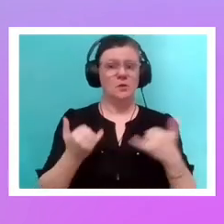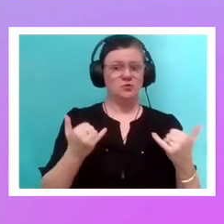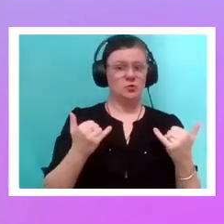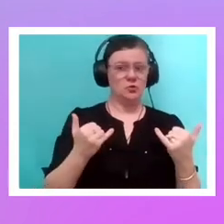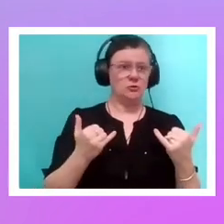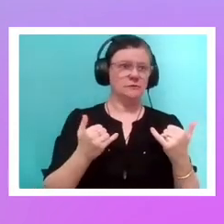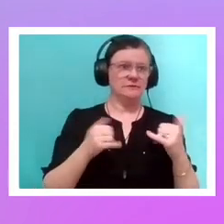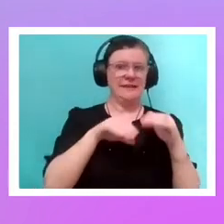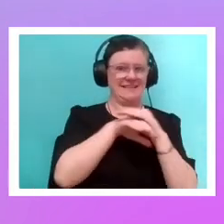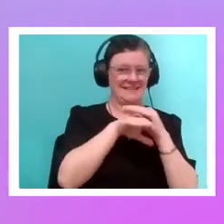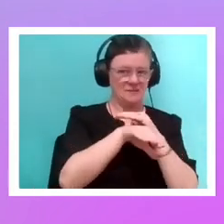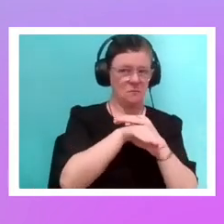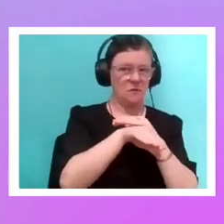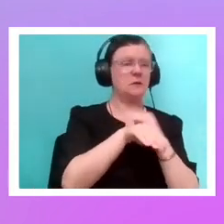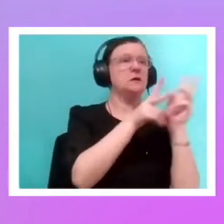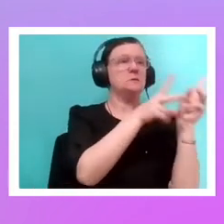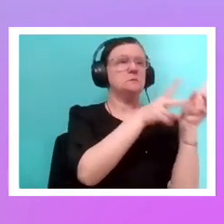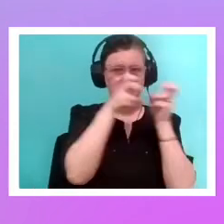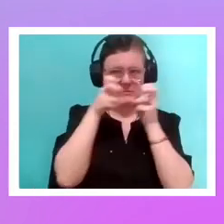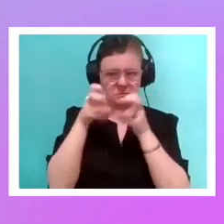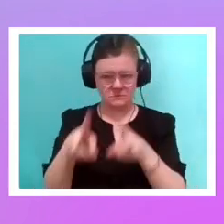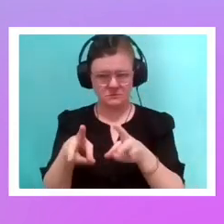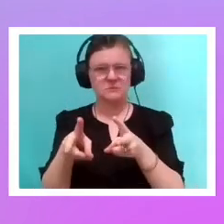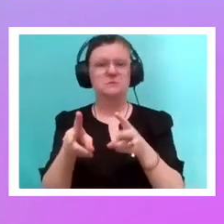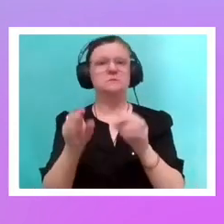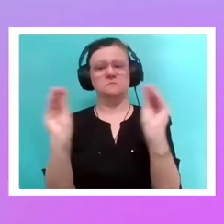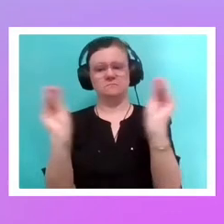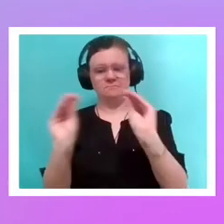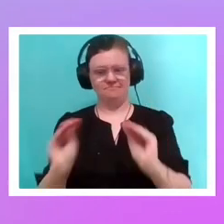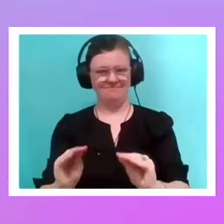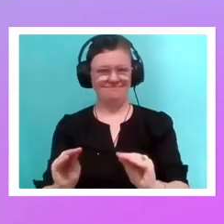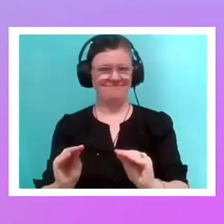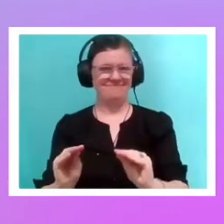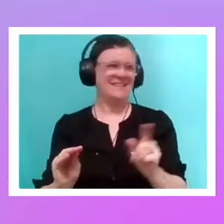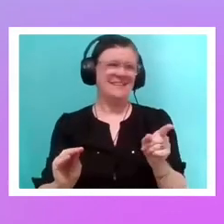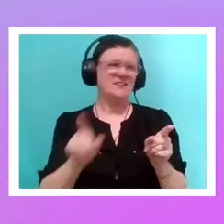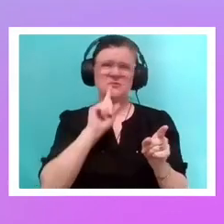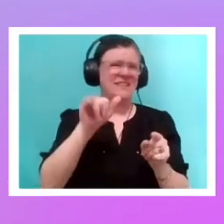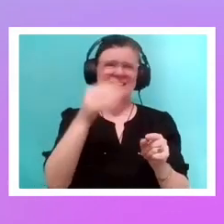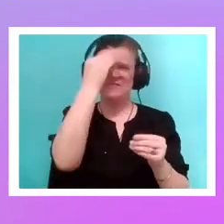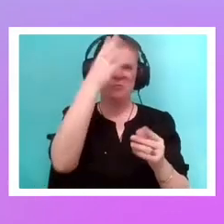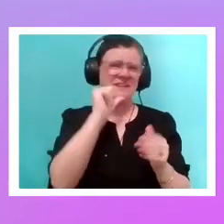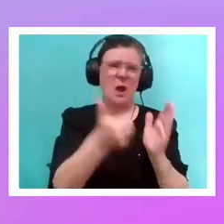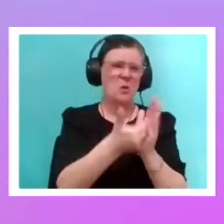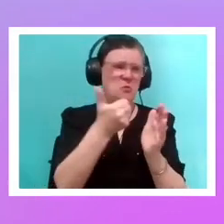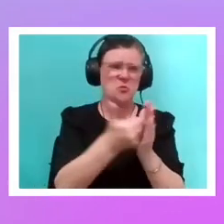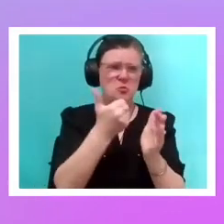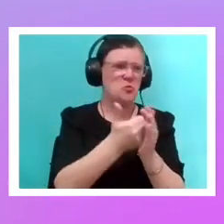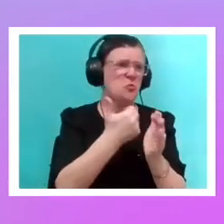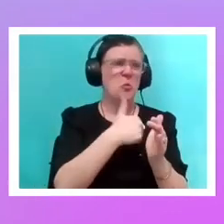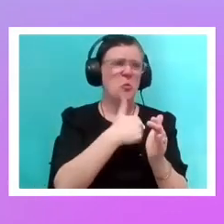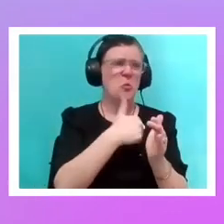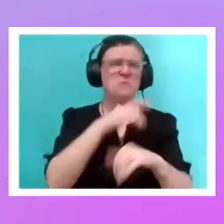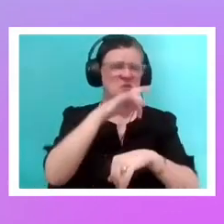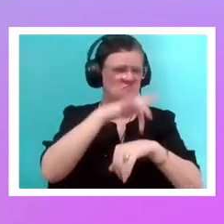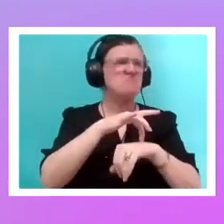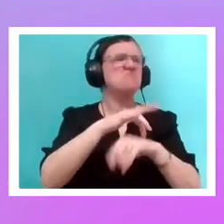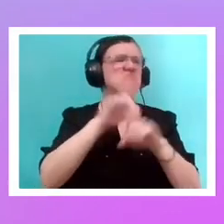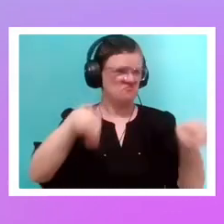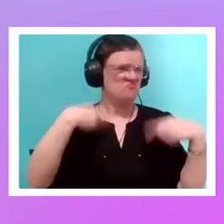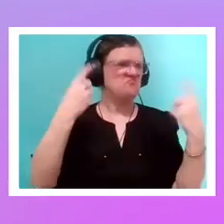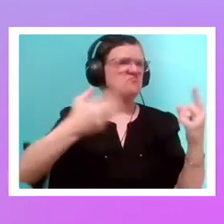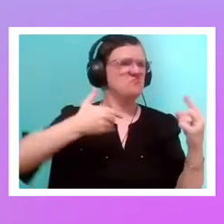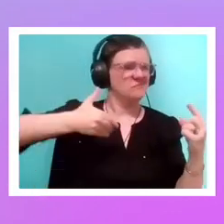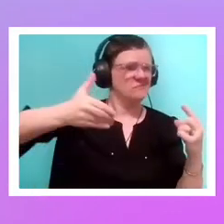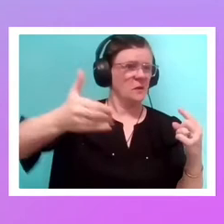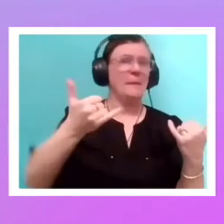for accessibility of central government information and services, because this wasn't all new to us. We did a lot of work on accessibility before the new regulations